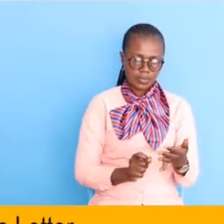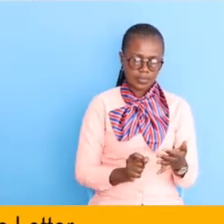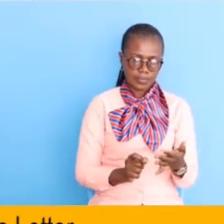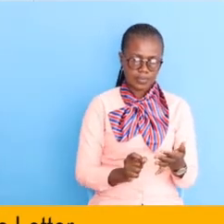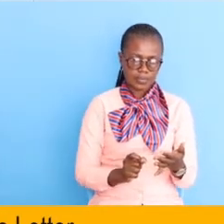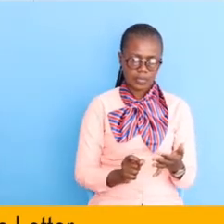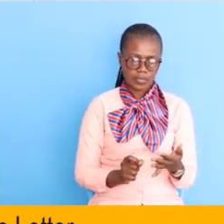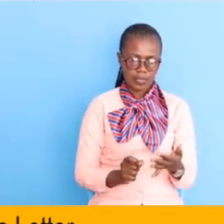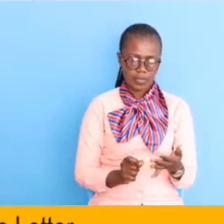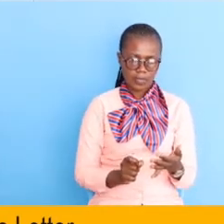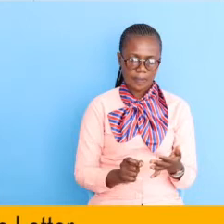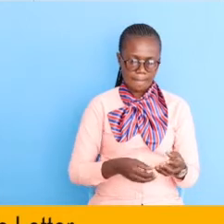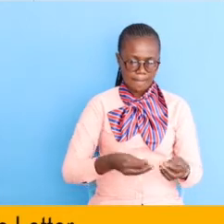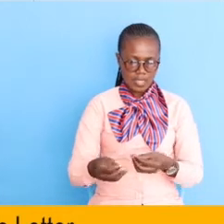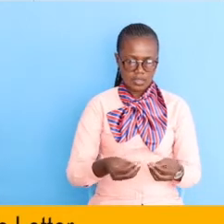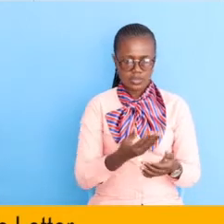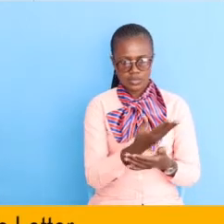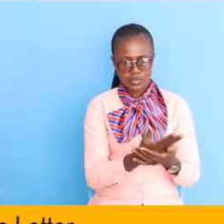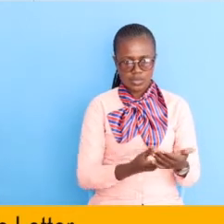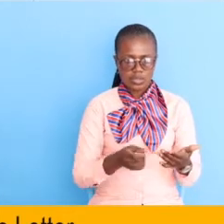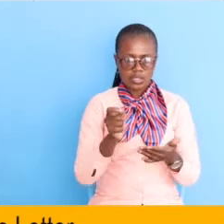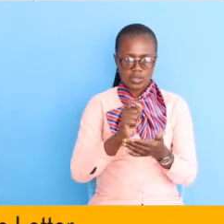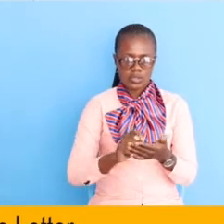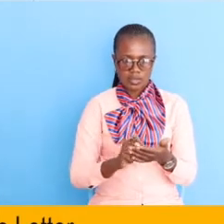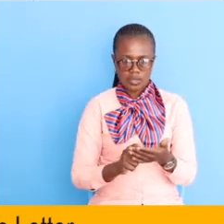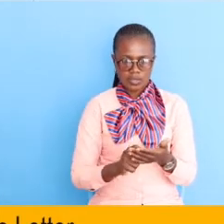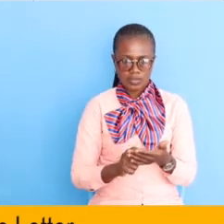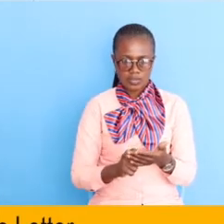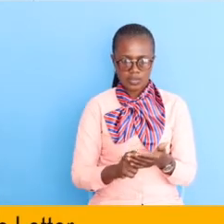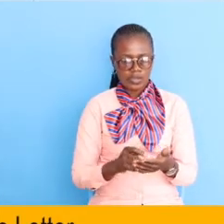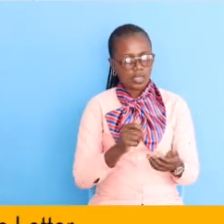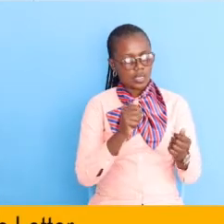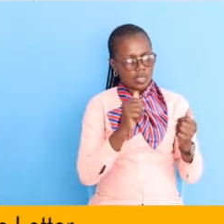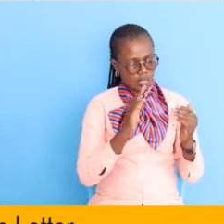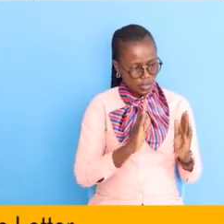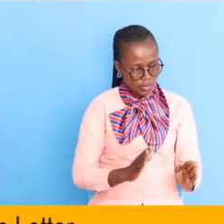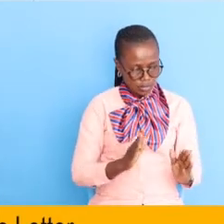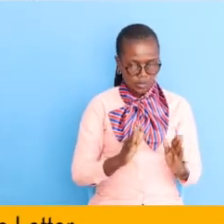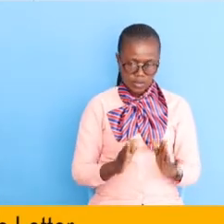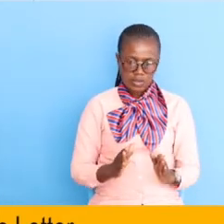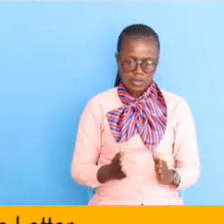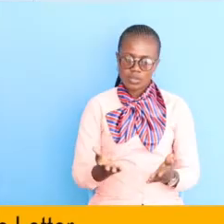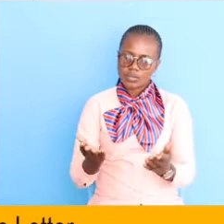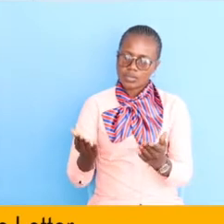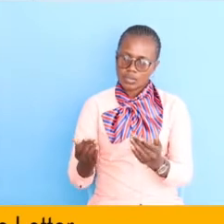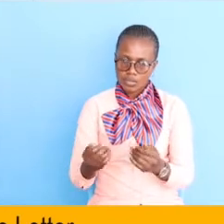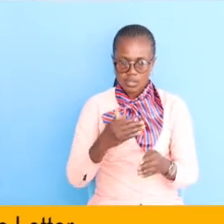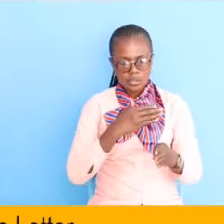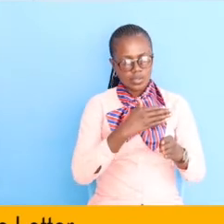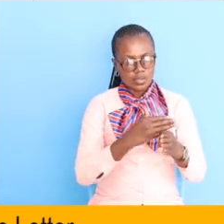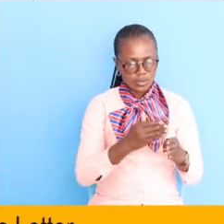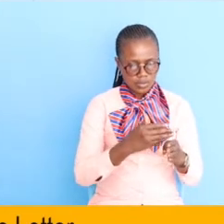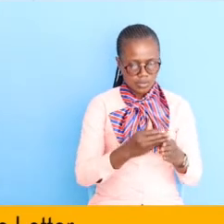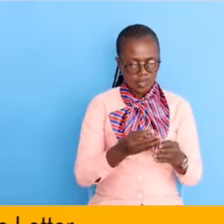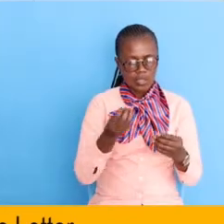how a business letter is written, then I'm sure you can use the knowledge of the both